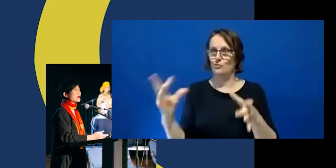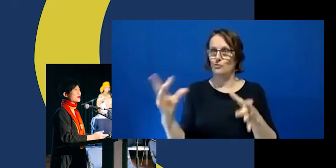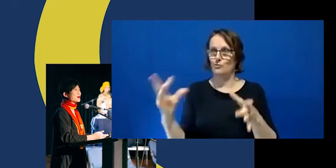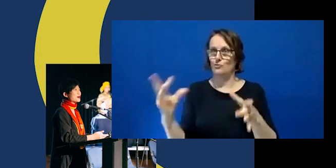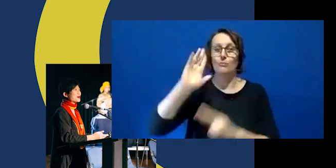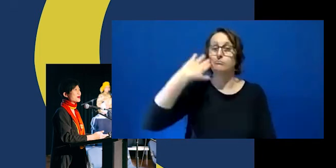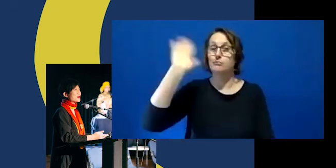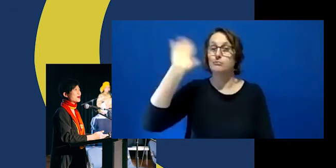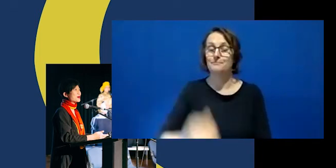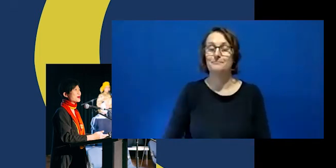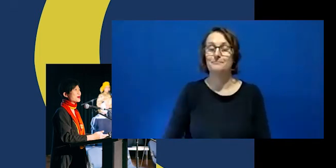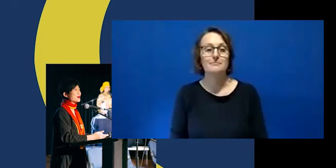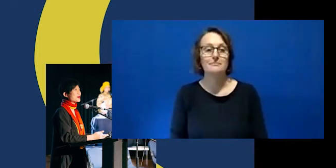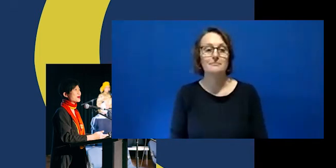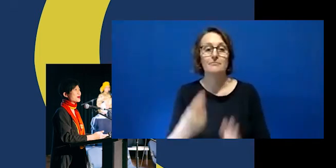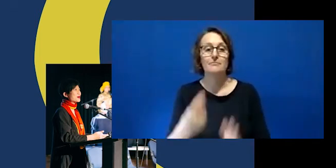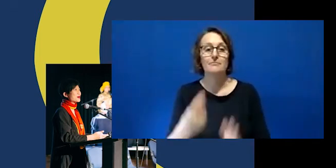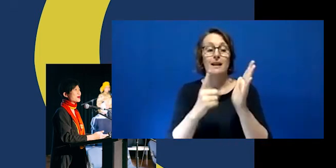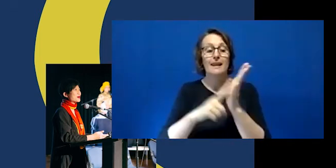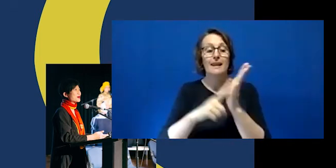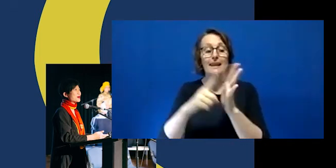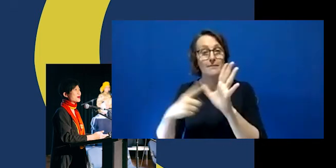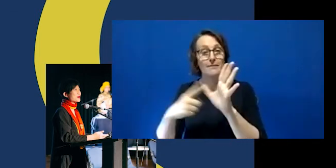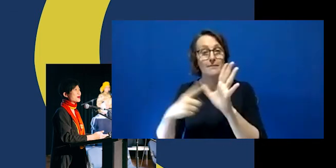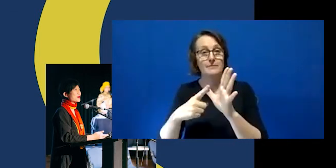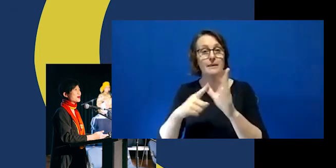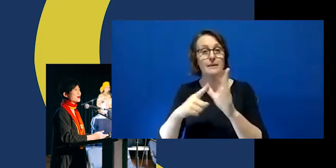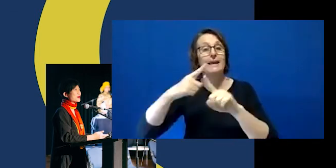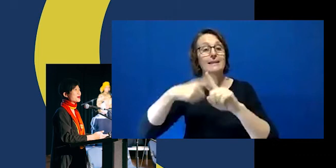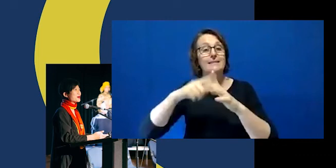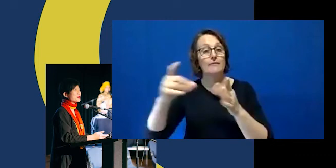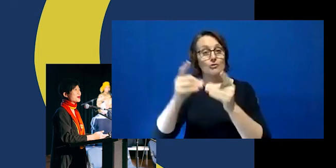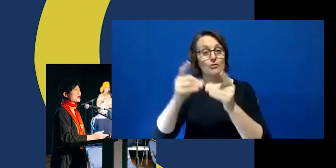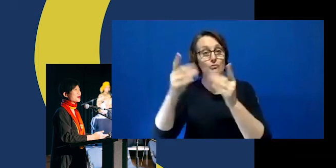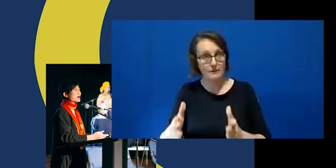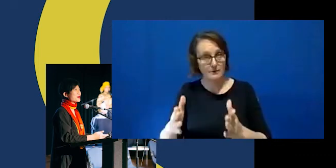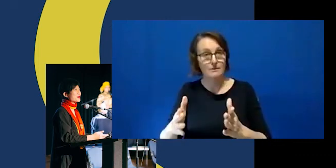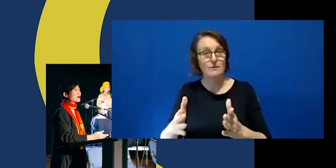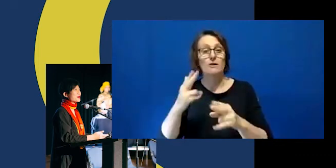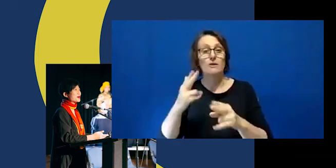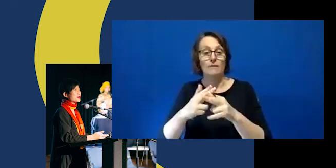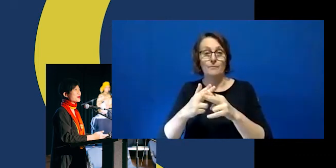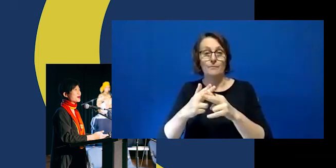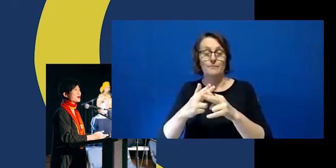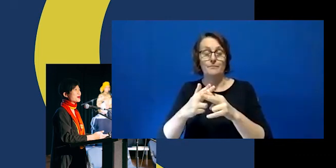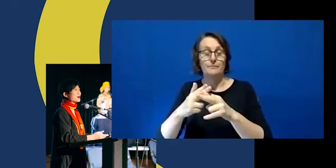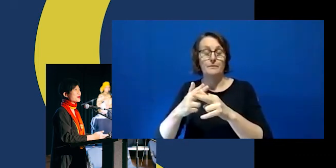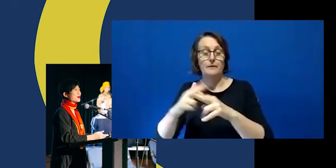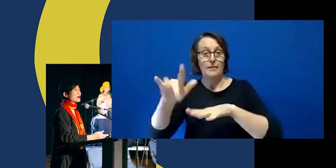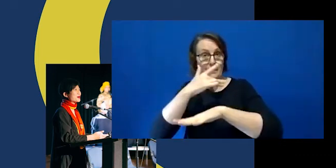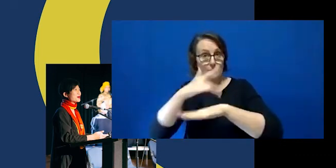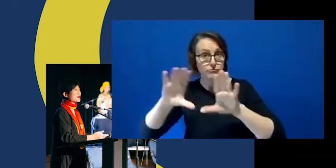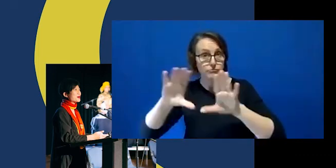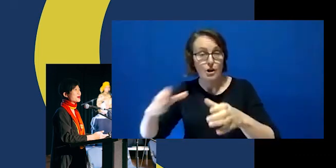Executive Director of Diversity Arts Australia and the host of the Colour Cycle podcast. She has over 20 years experience in the